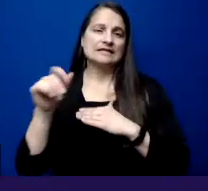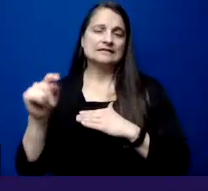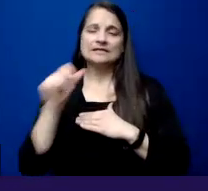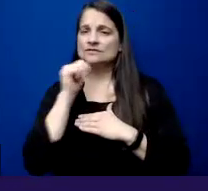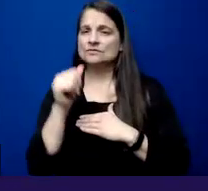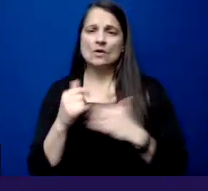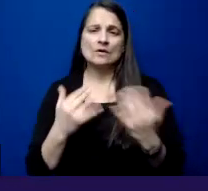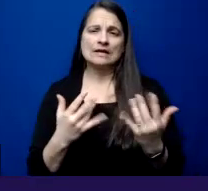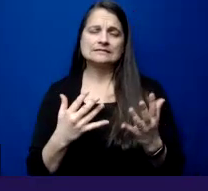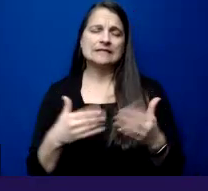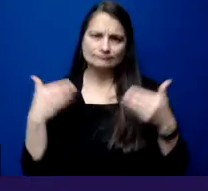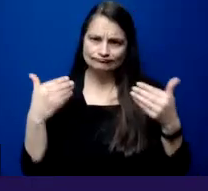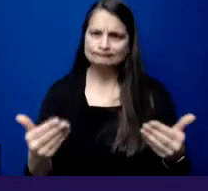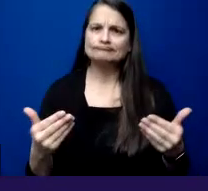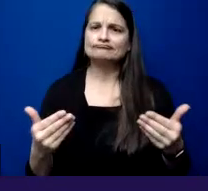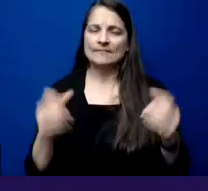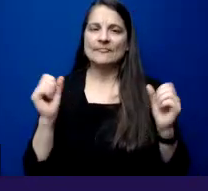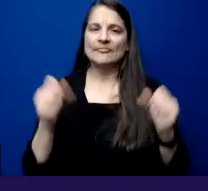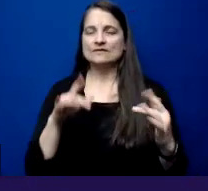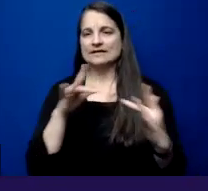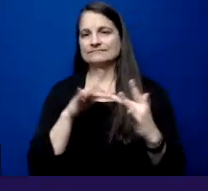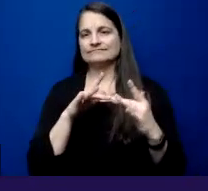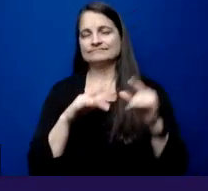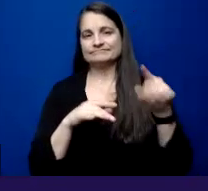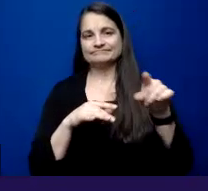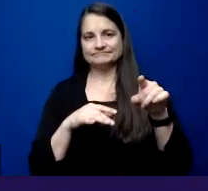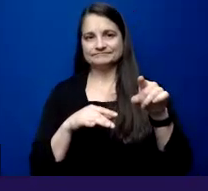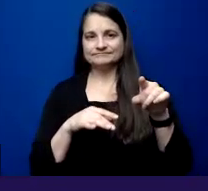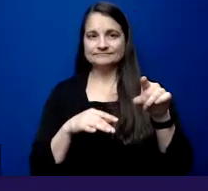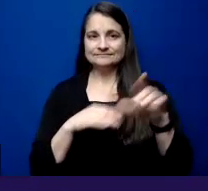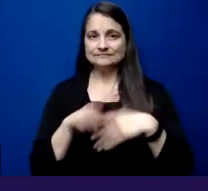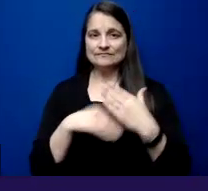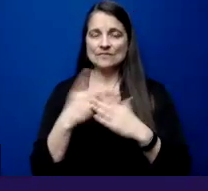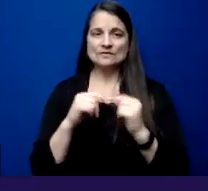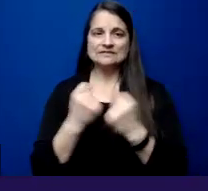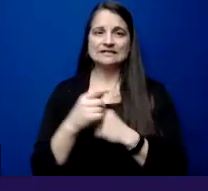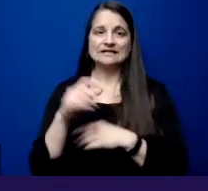to do so. You can reach us at our entire AT team at